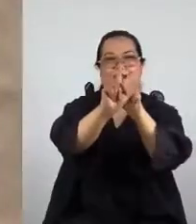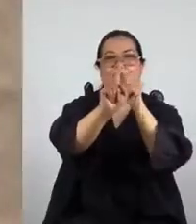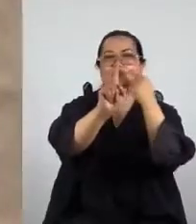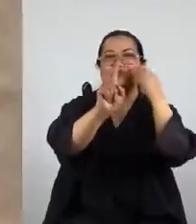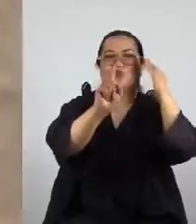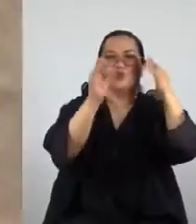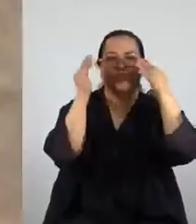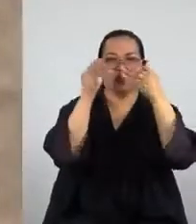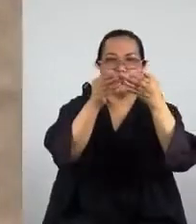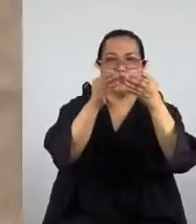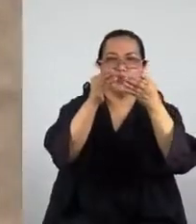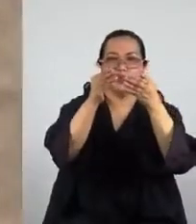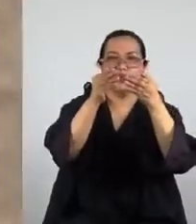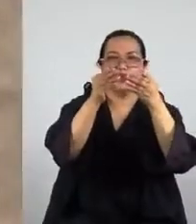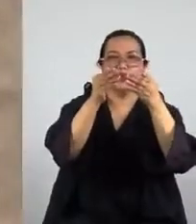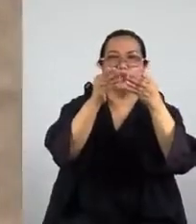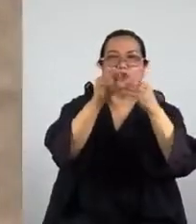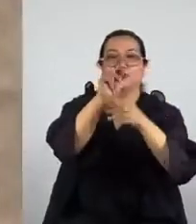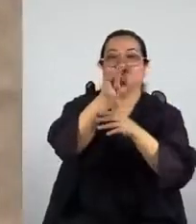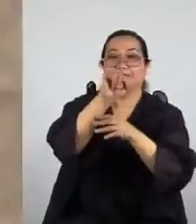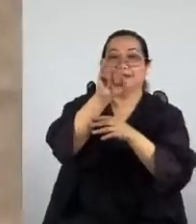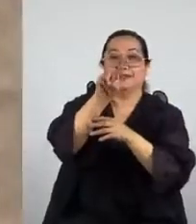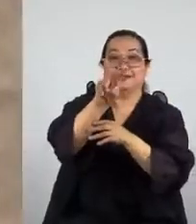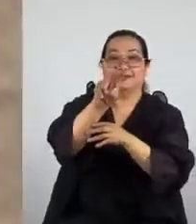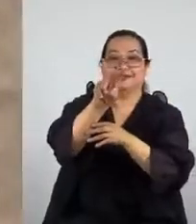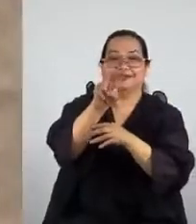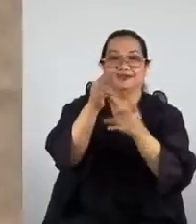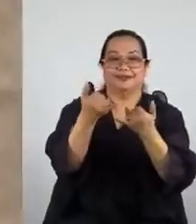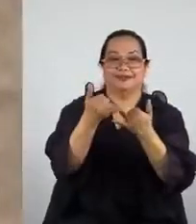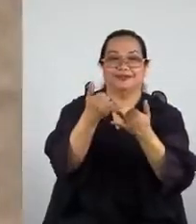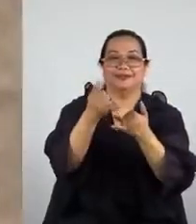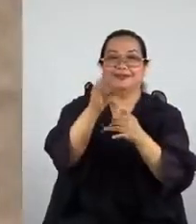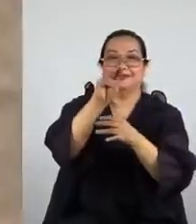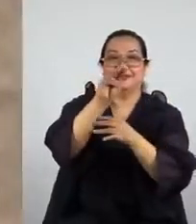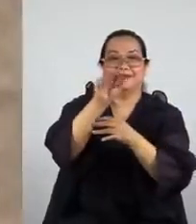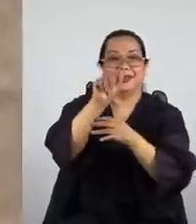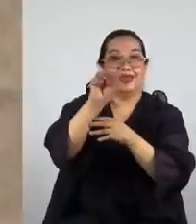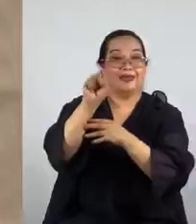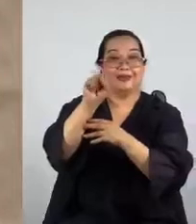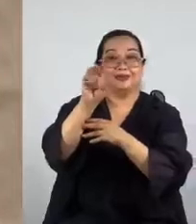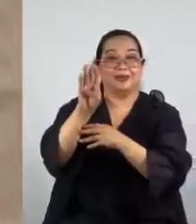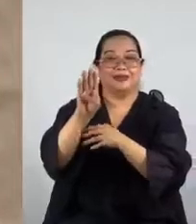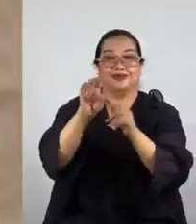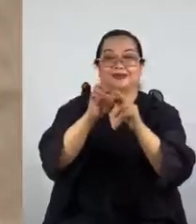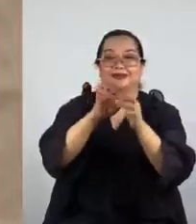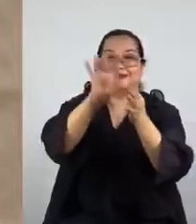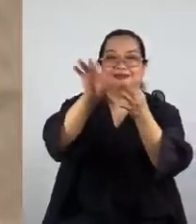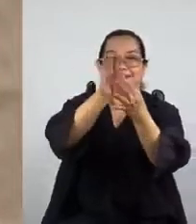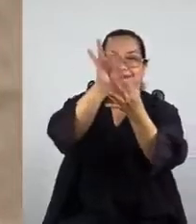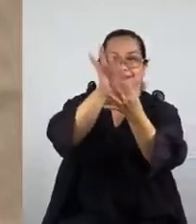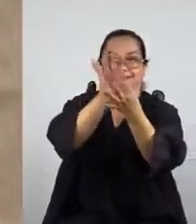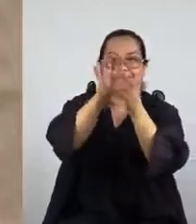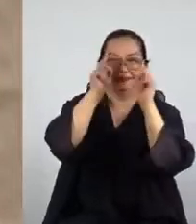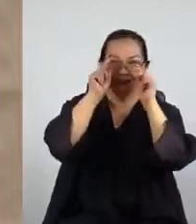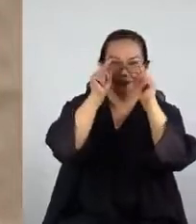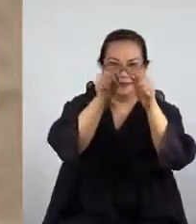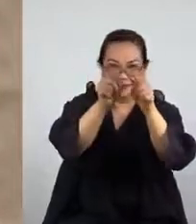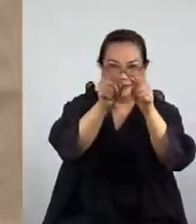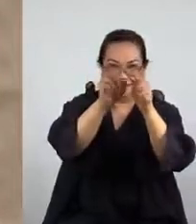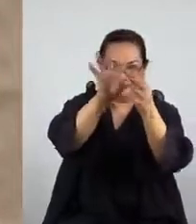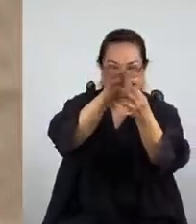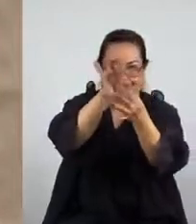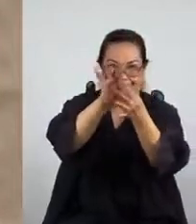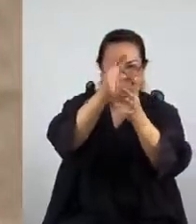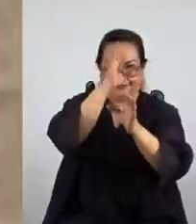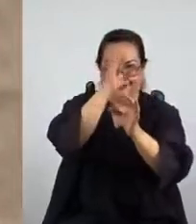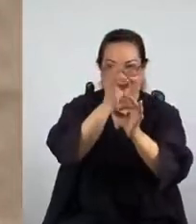I will use NIV just for now and NASB. Fix your eyes on the perfecter of faith. I will go